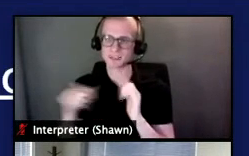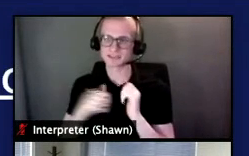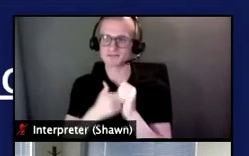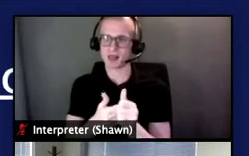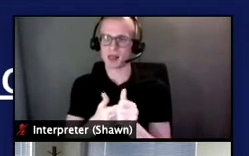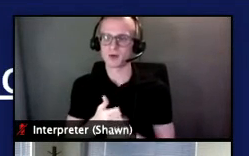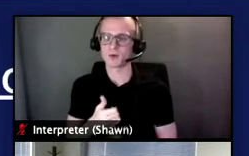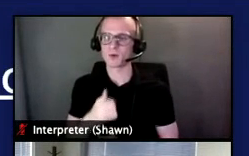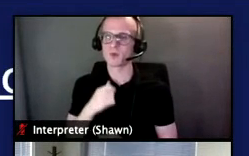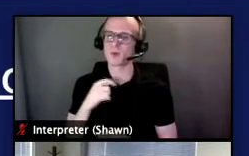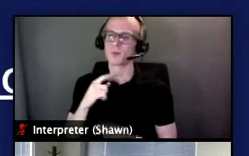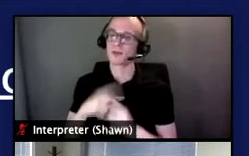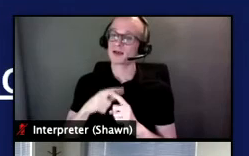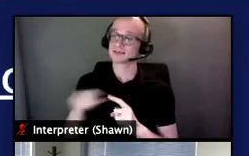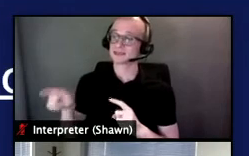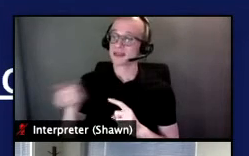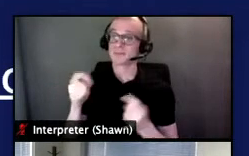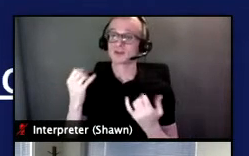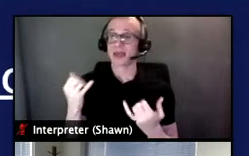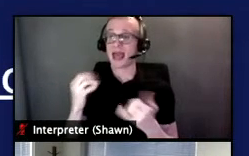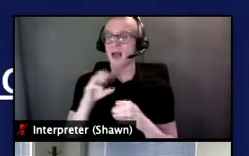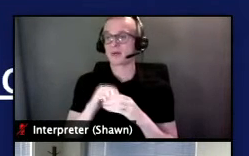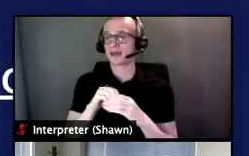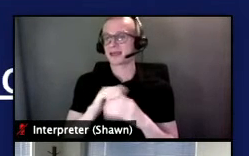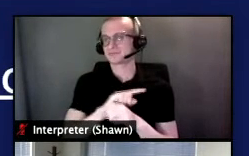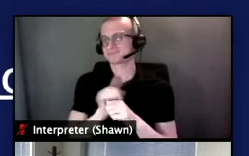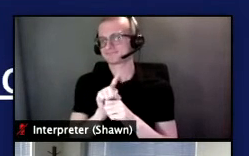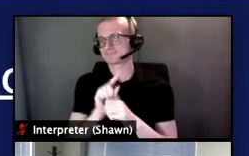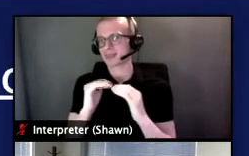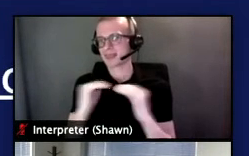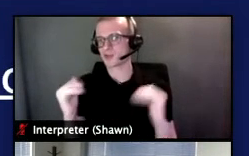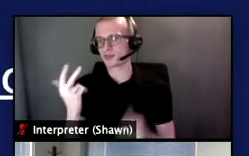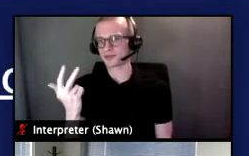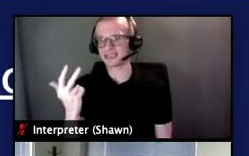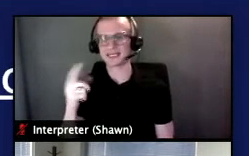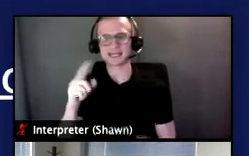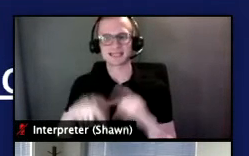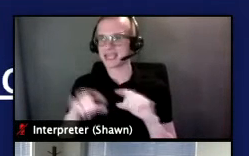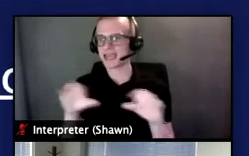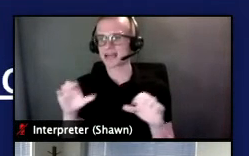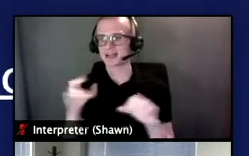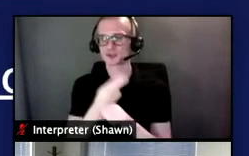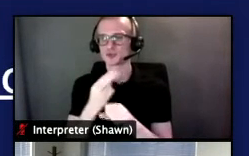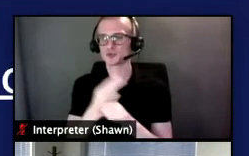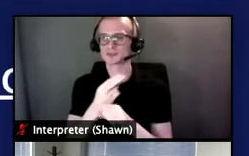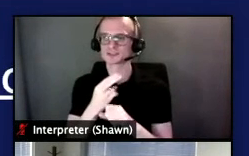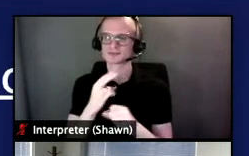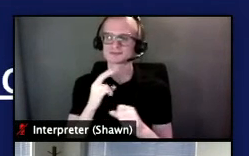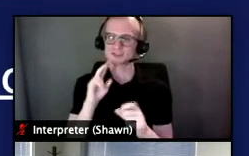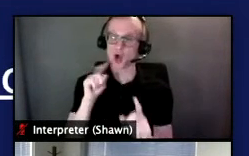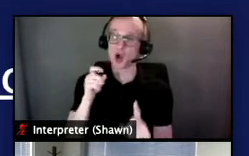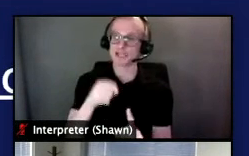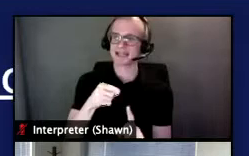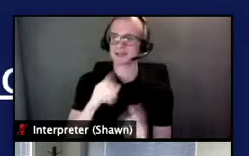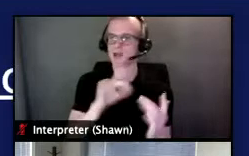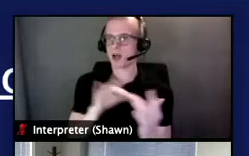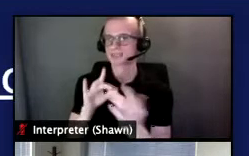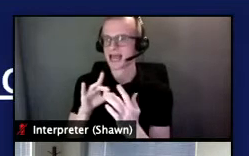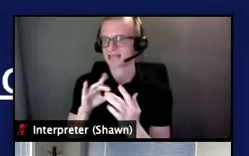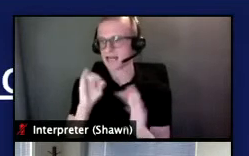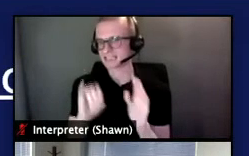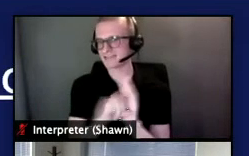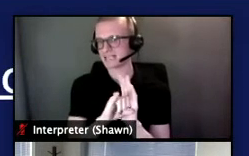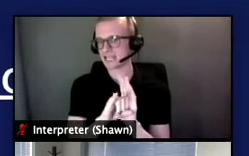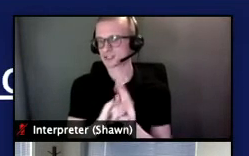are in level 3, they cannot use the targeted contact identification anymore. So I am curious if you all are having